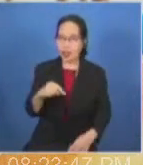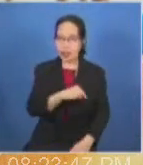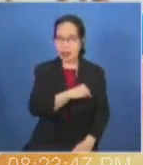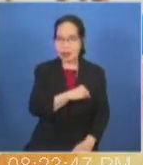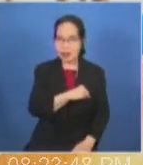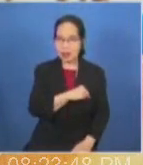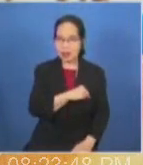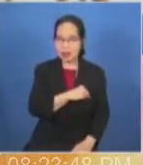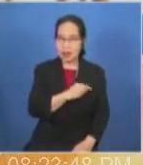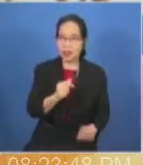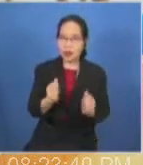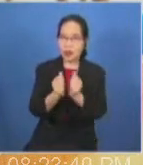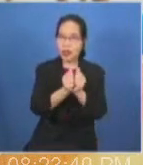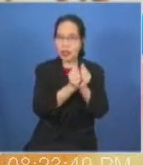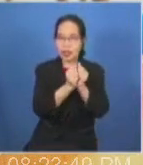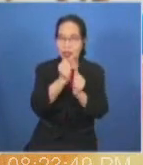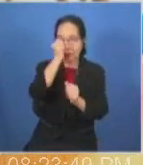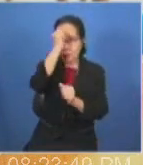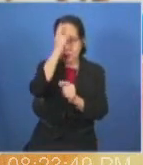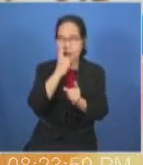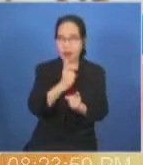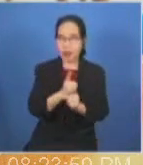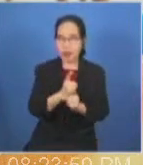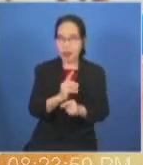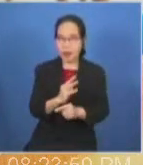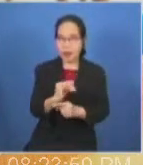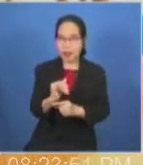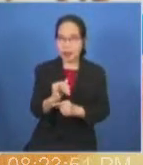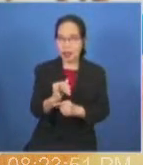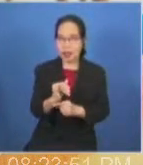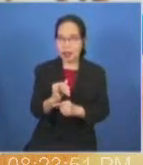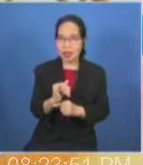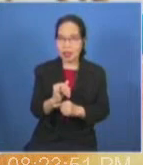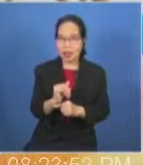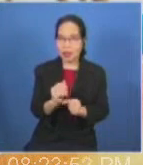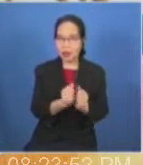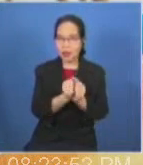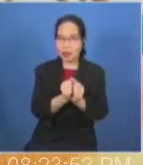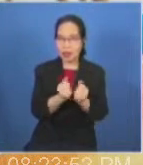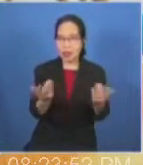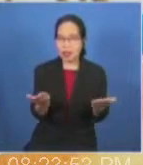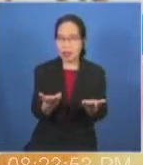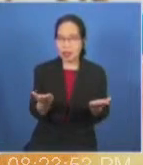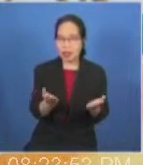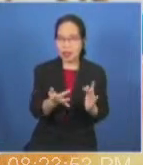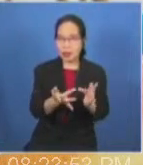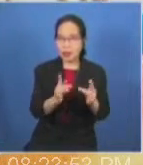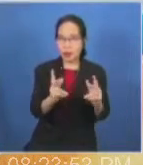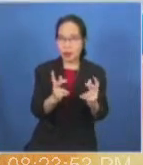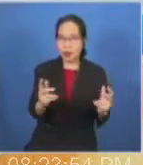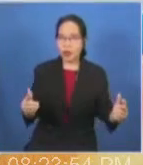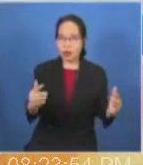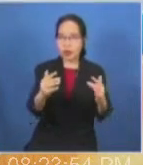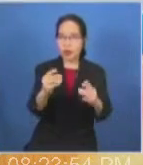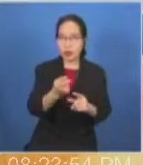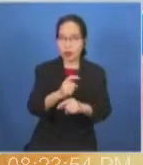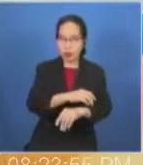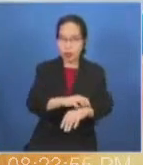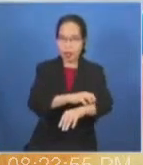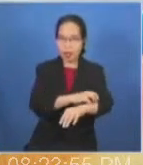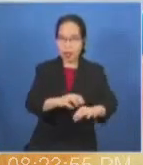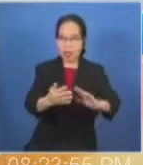good opportunities that He is giving us together with our brethren from the MCGI, those with